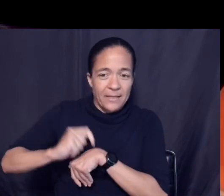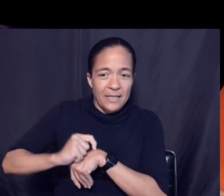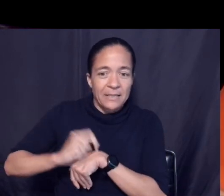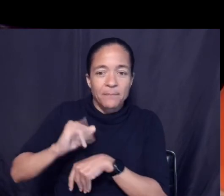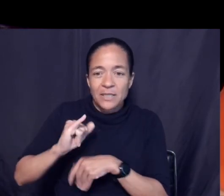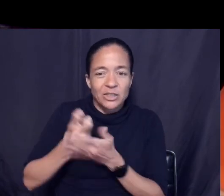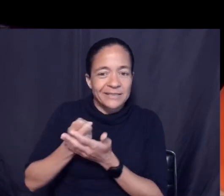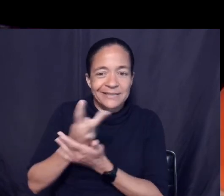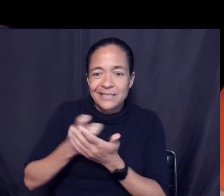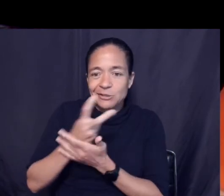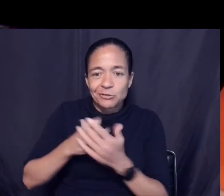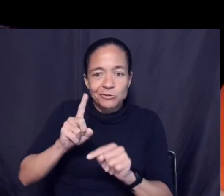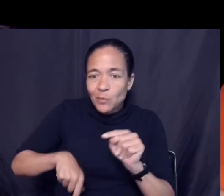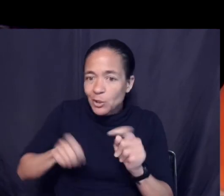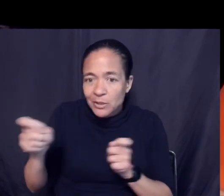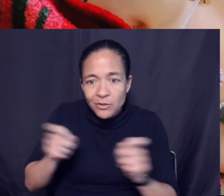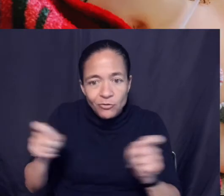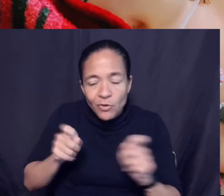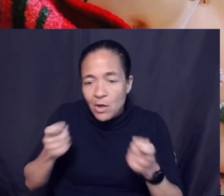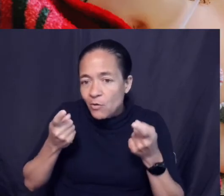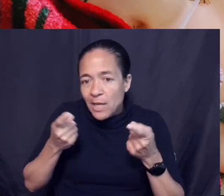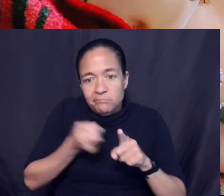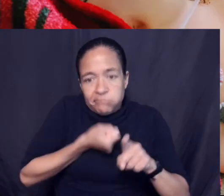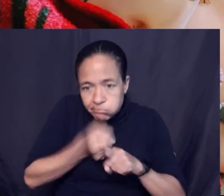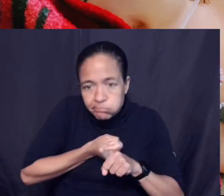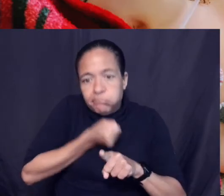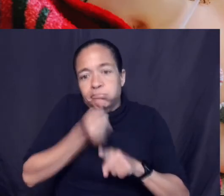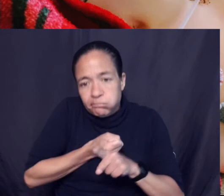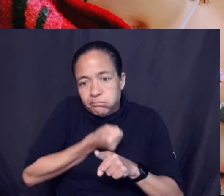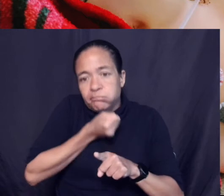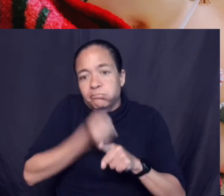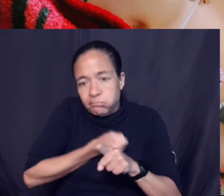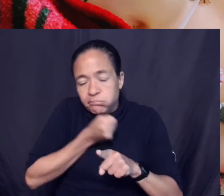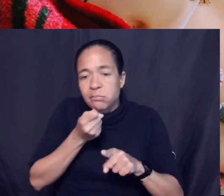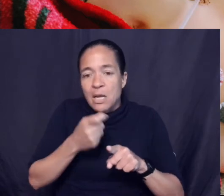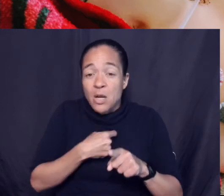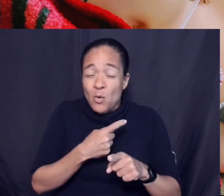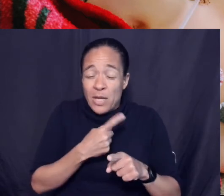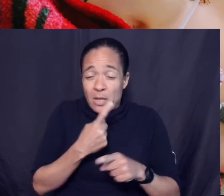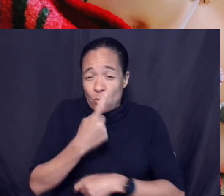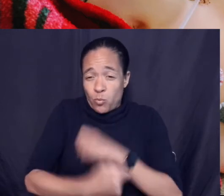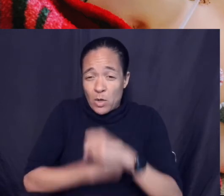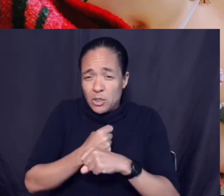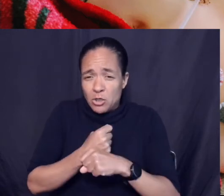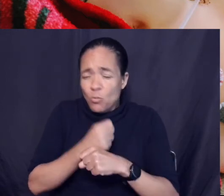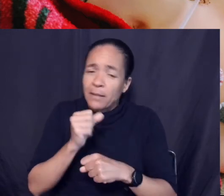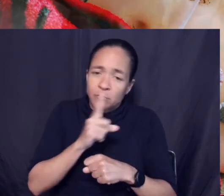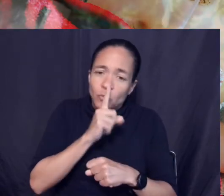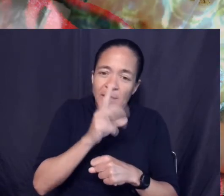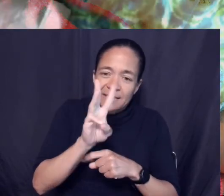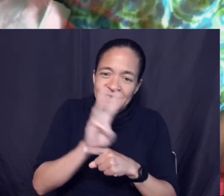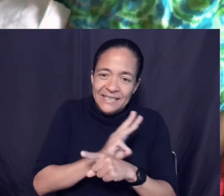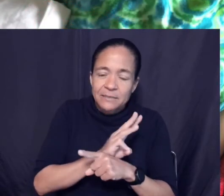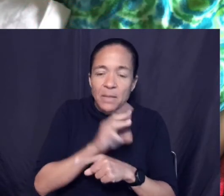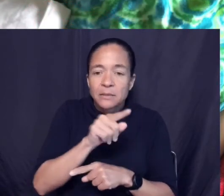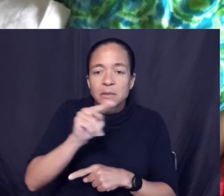at this point, her seizures were out of control. We spent 6 months in